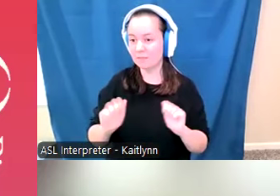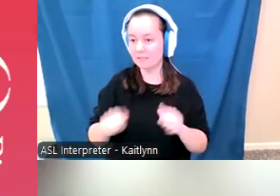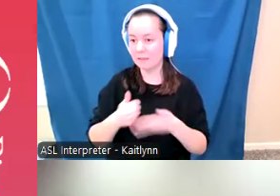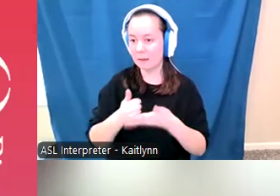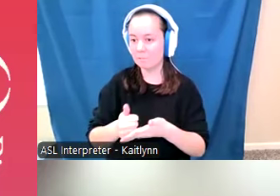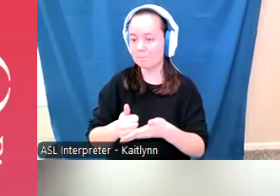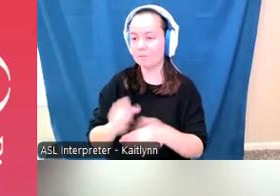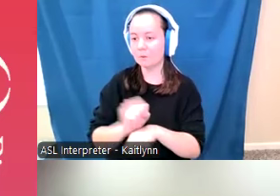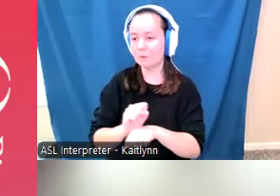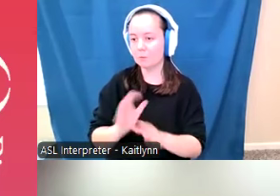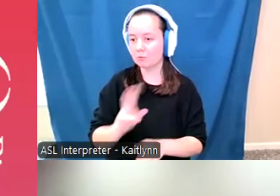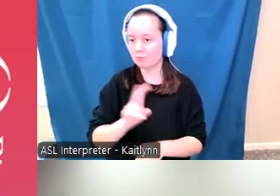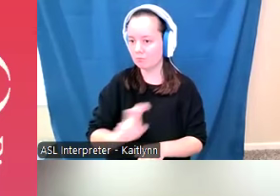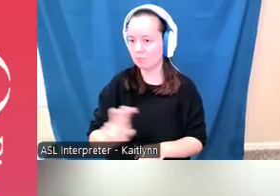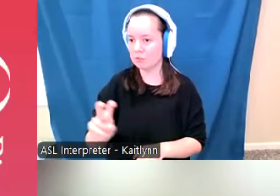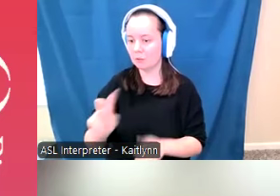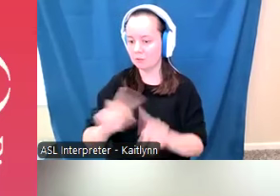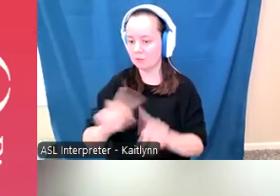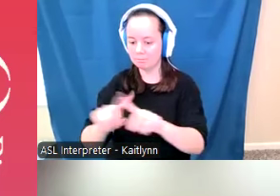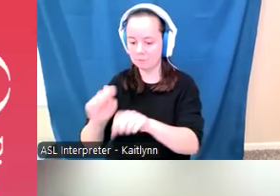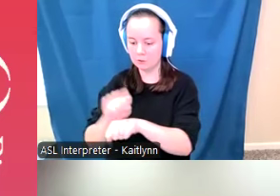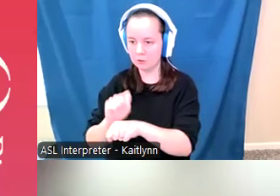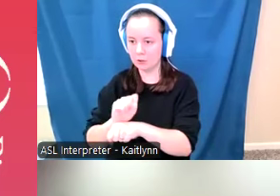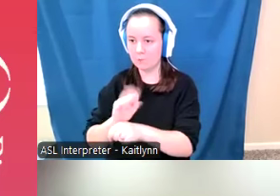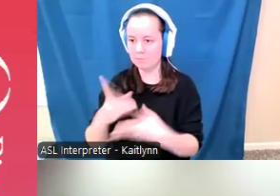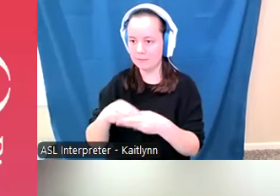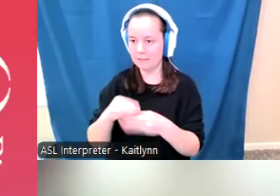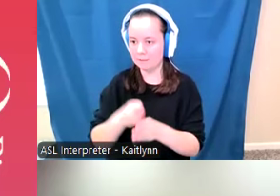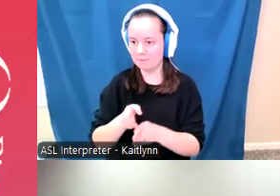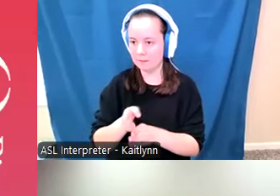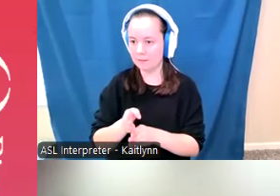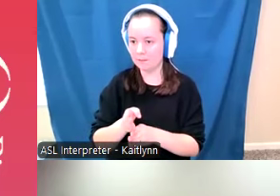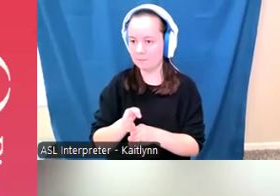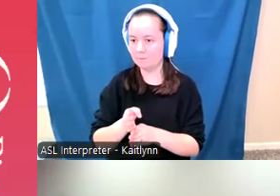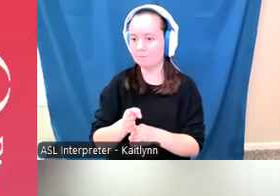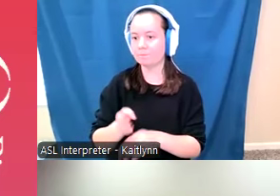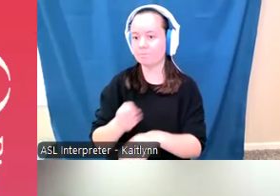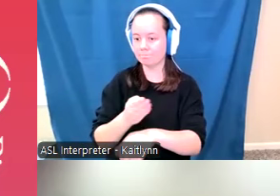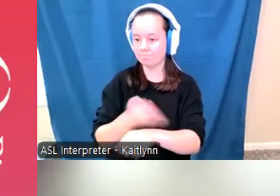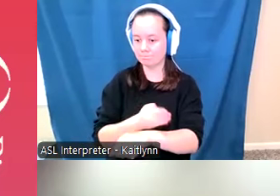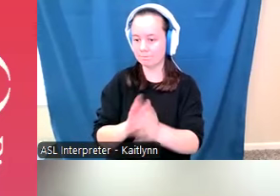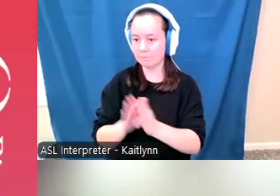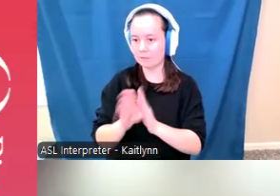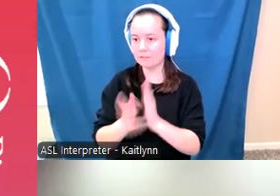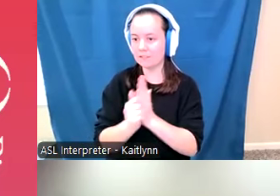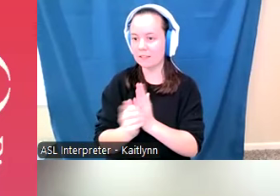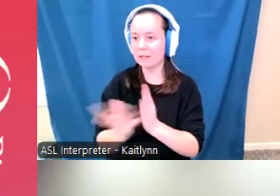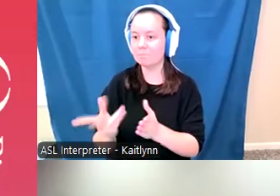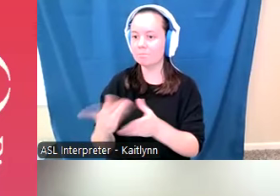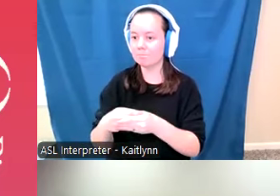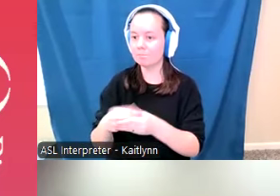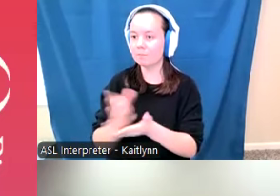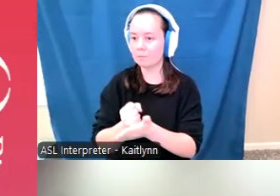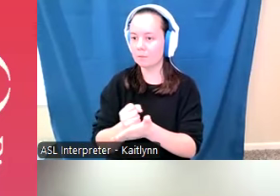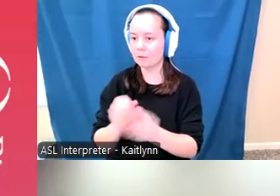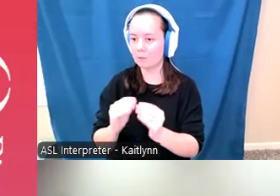to different positions within their field to advance their skills and receive increased compensation. As we